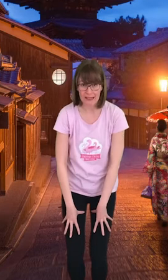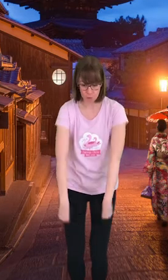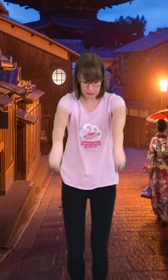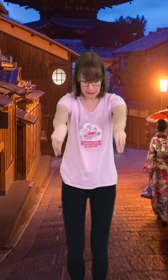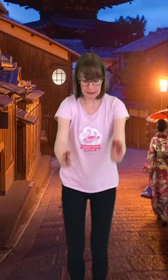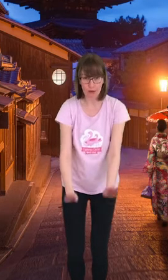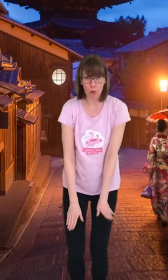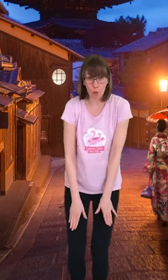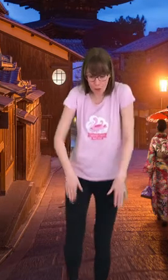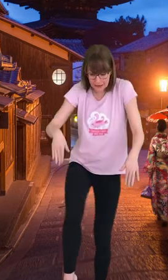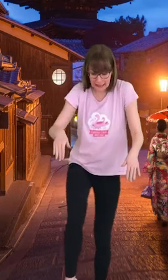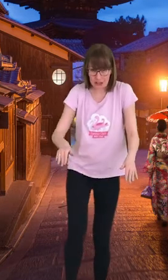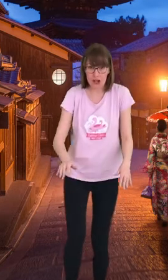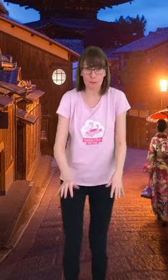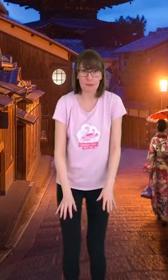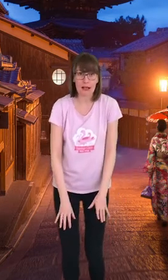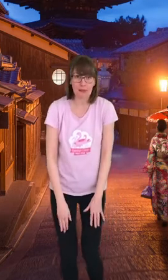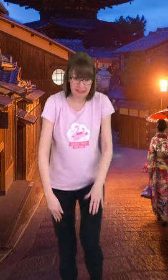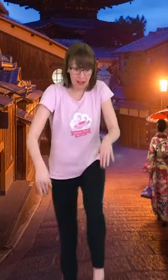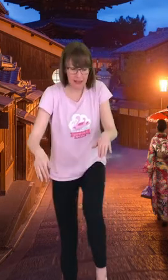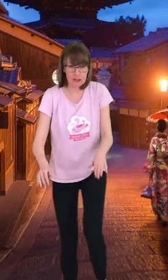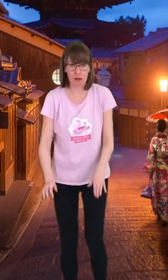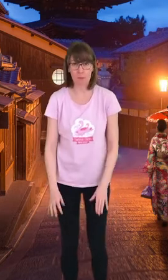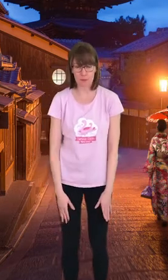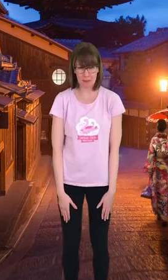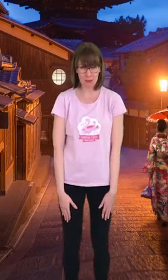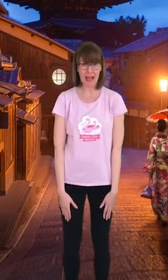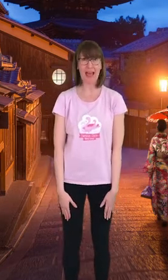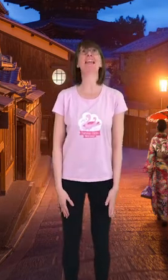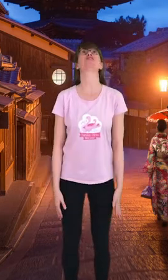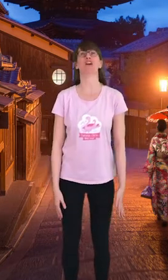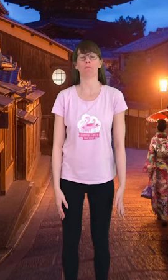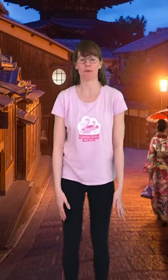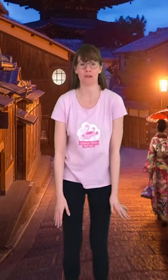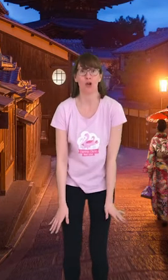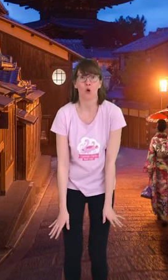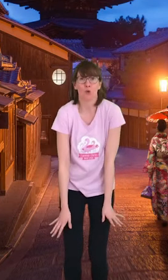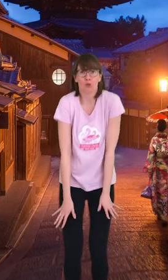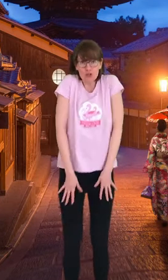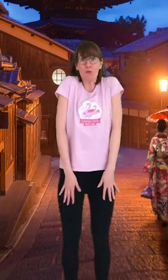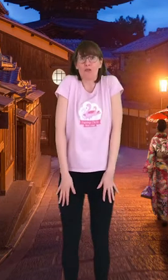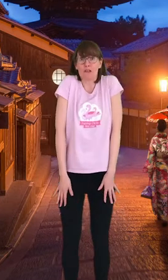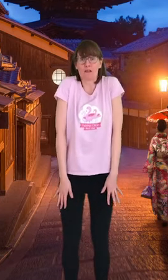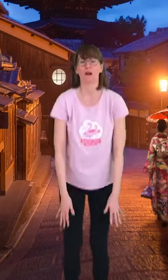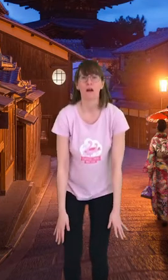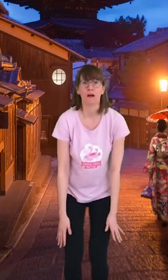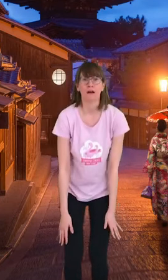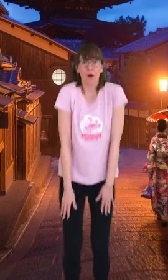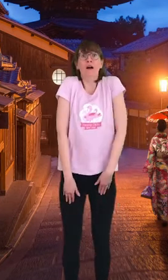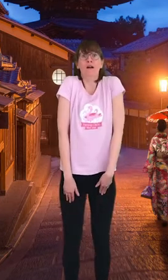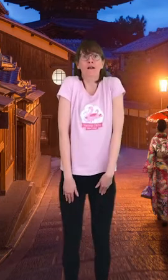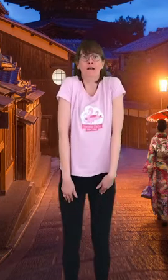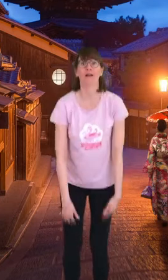off your legs. Whee! Or one leg jumps and then the other leg jumps. Or maybe your head jumps or your shoulders.